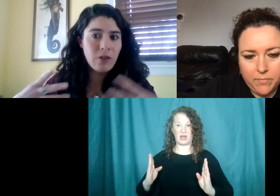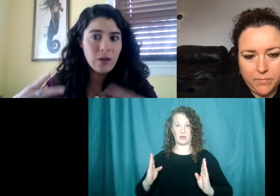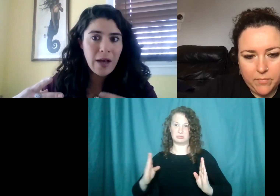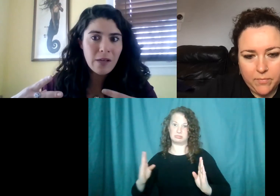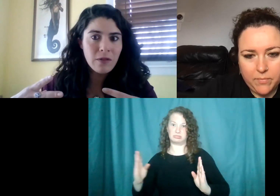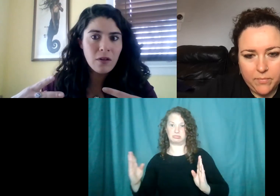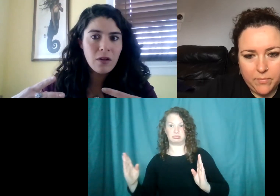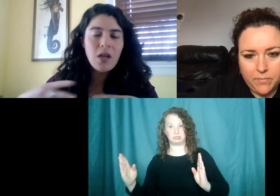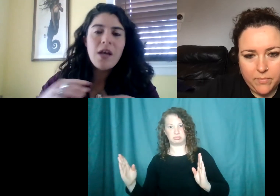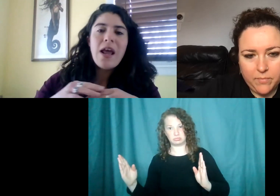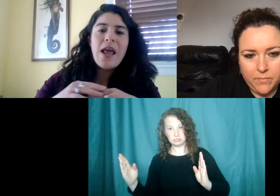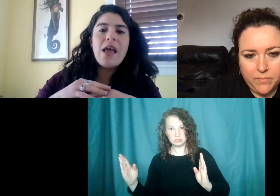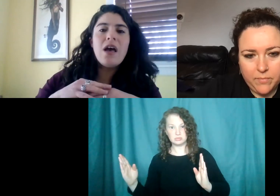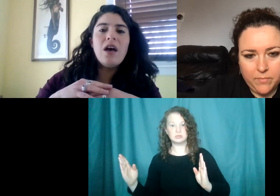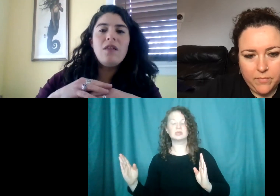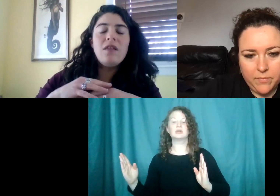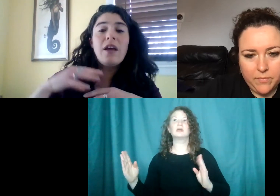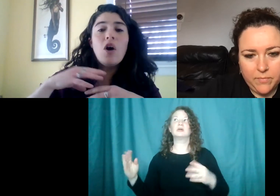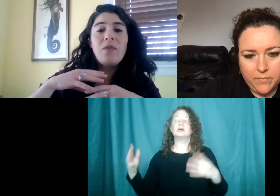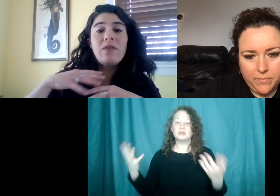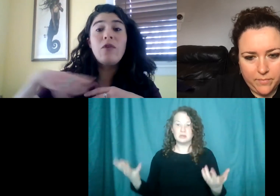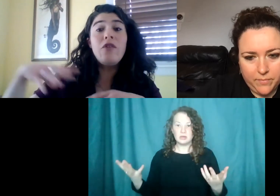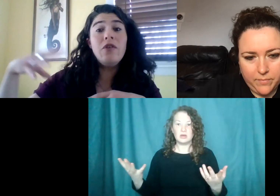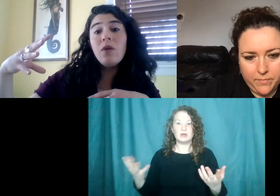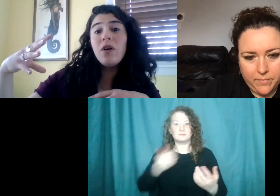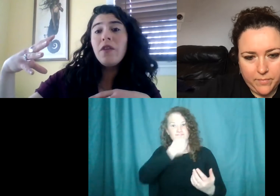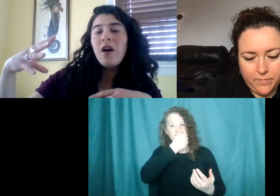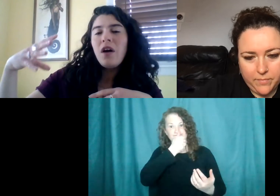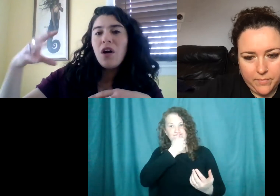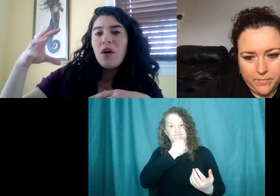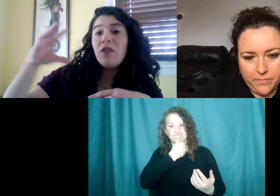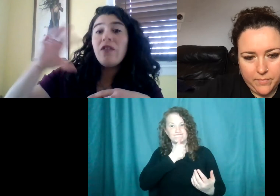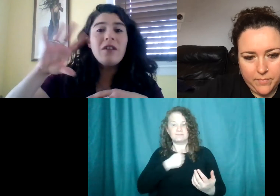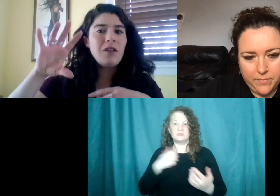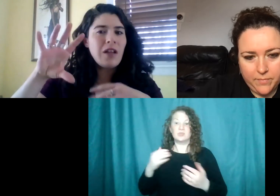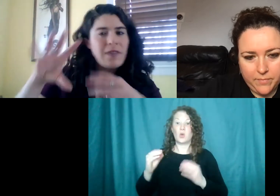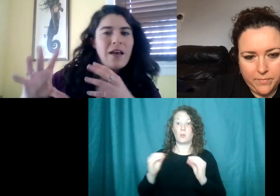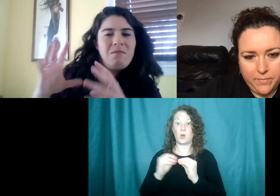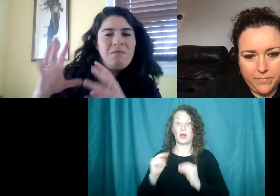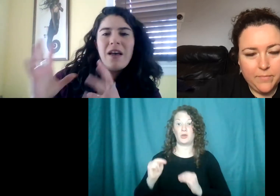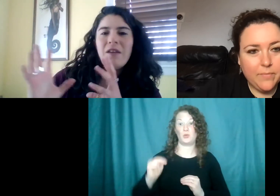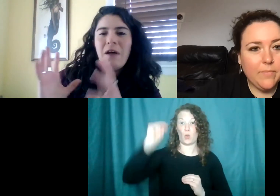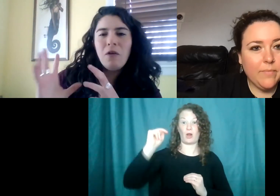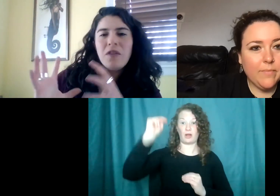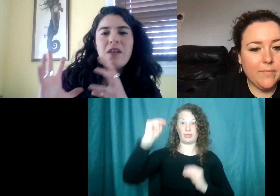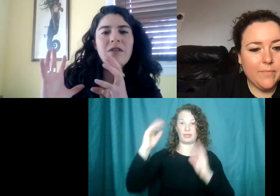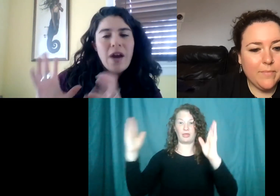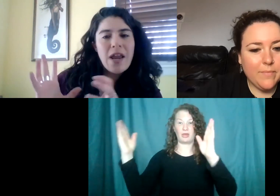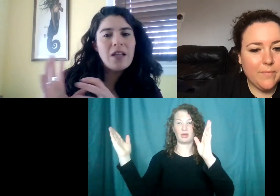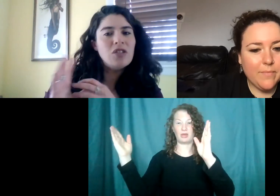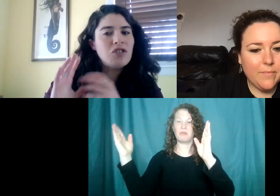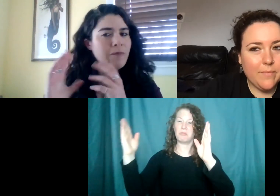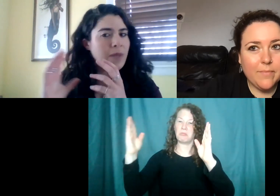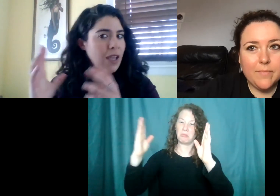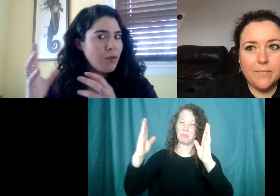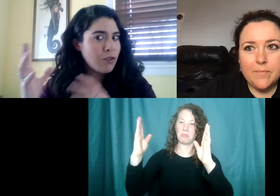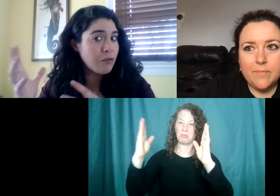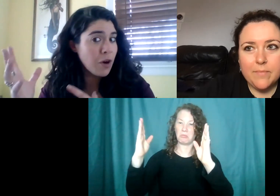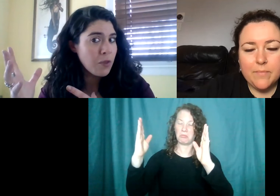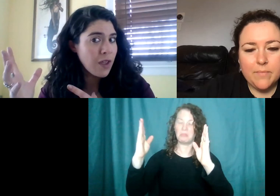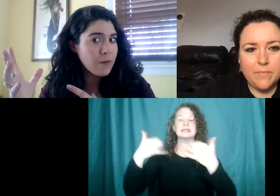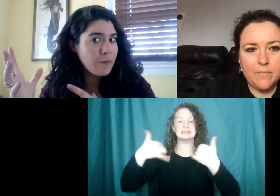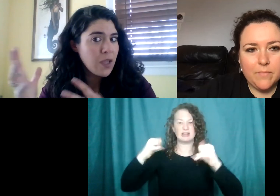and survival. And the kelps further north, they're still in that kind of healthy range of being able